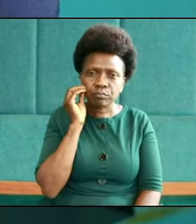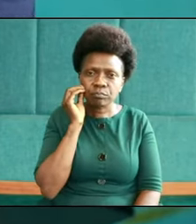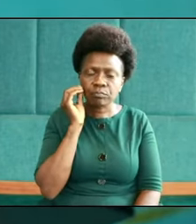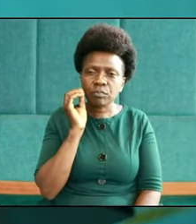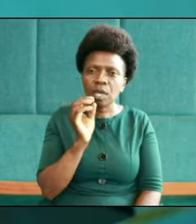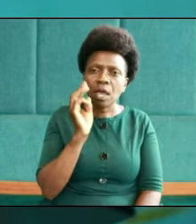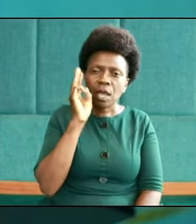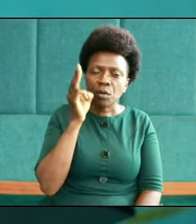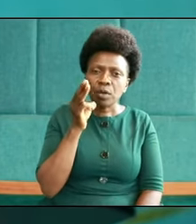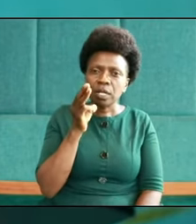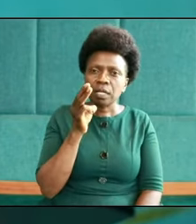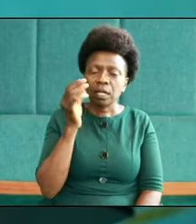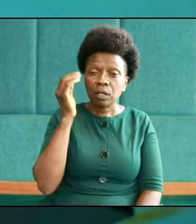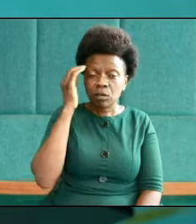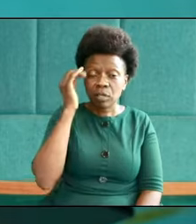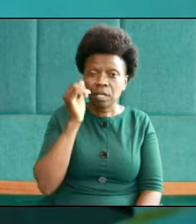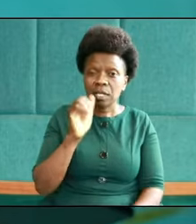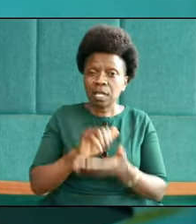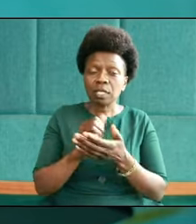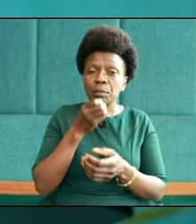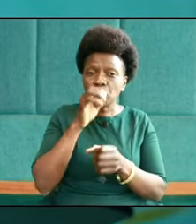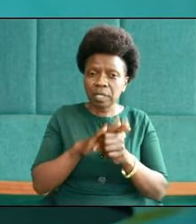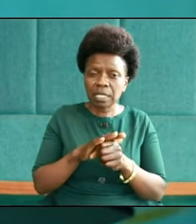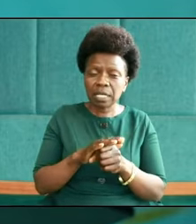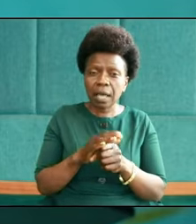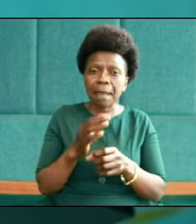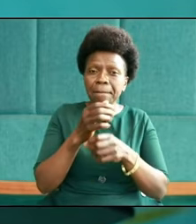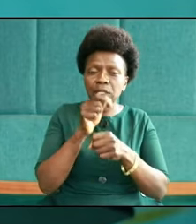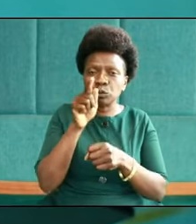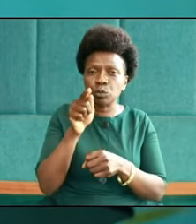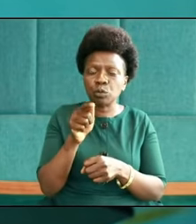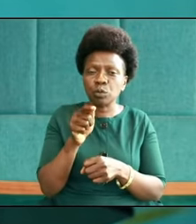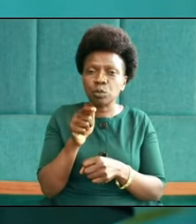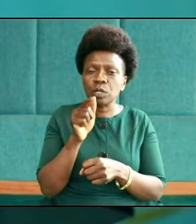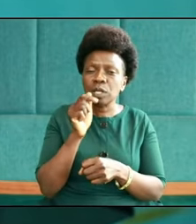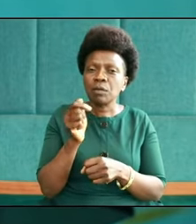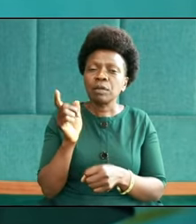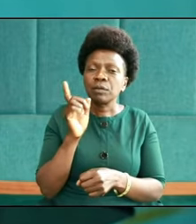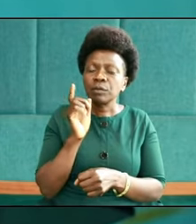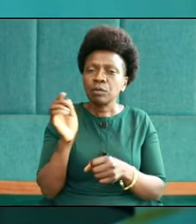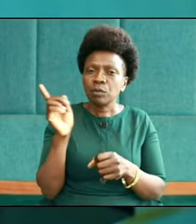I will make sure that the promises that I have given to you, they will come to pass.